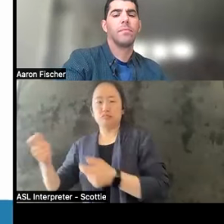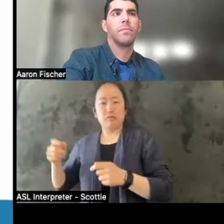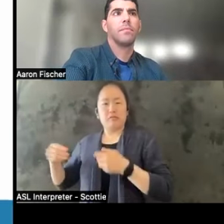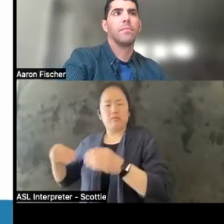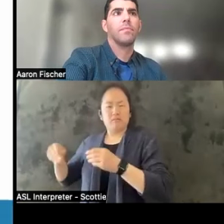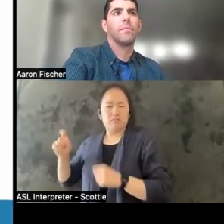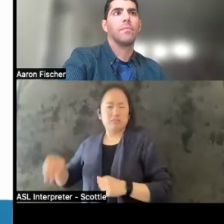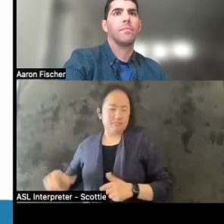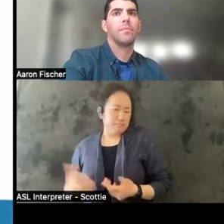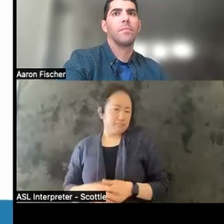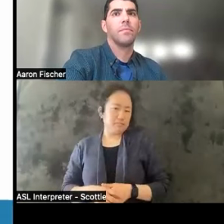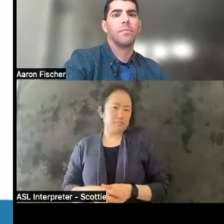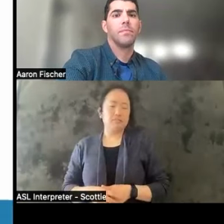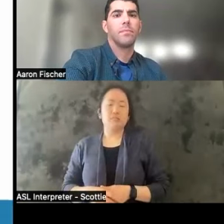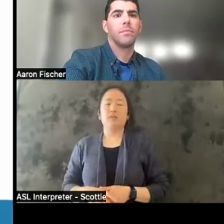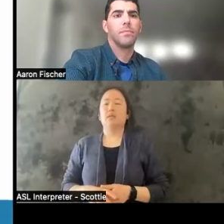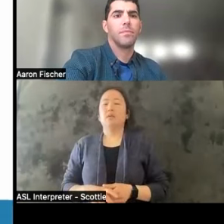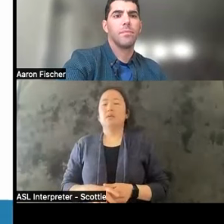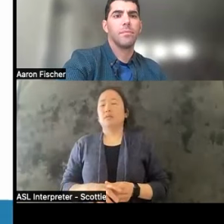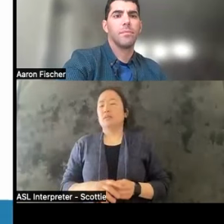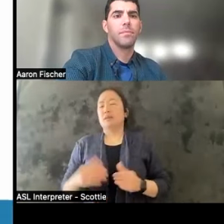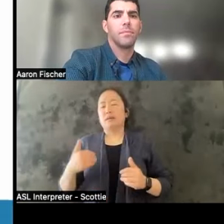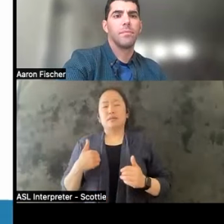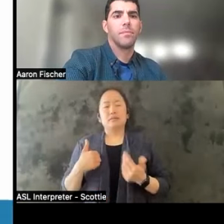So there are various kinds of